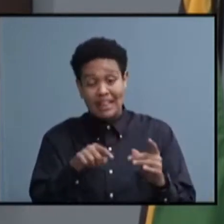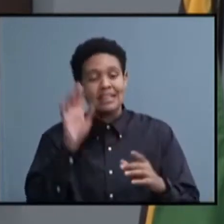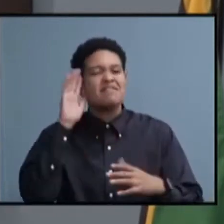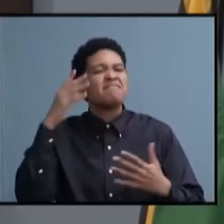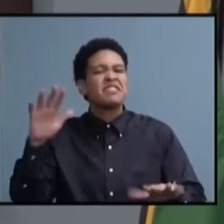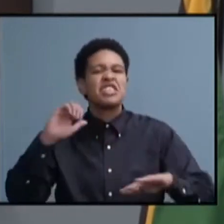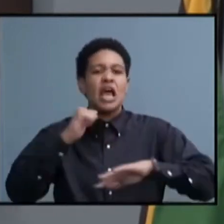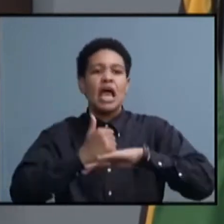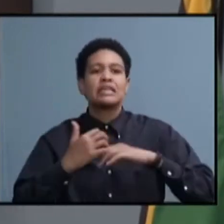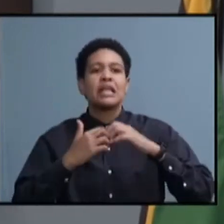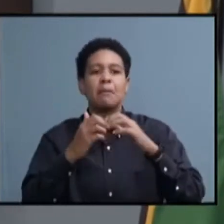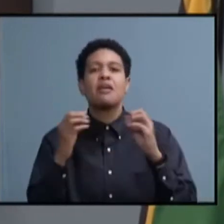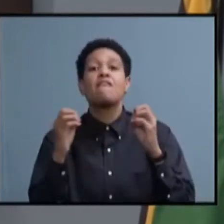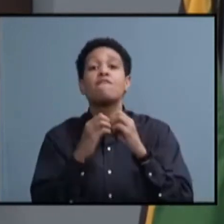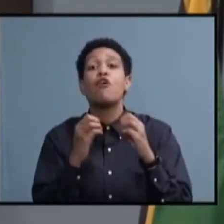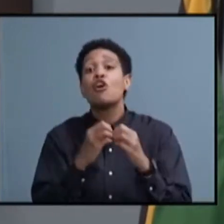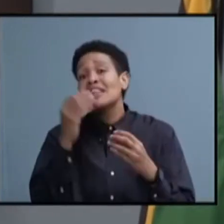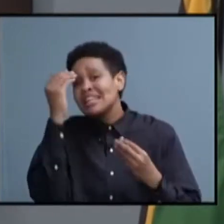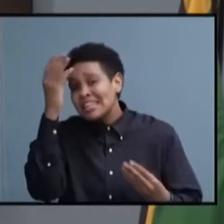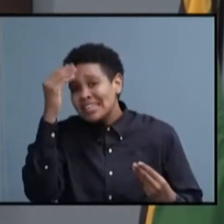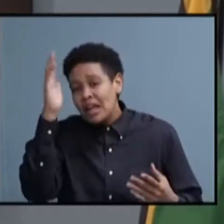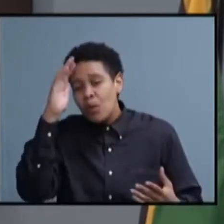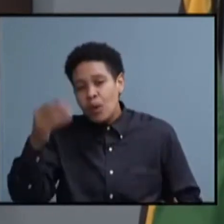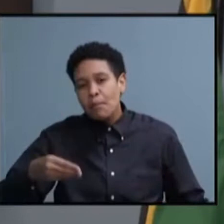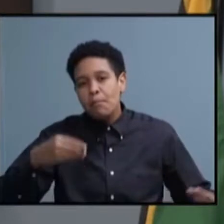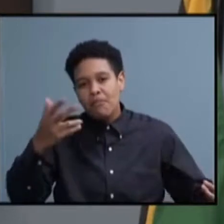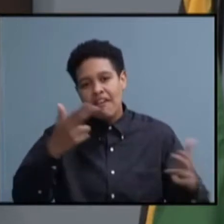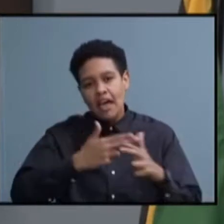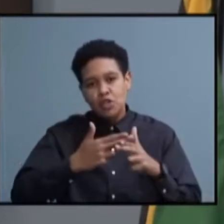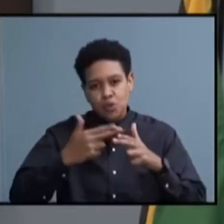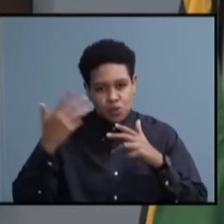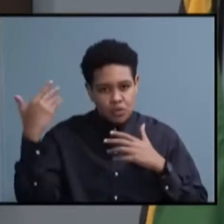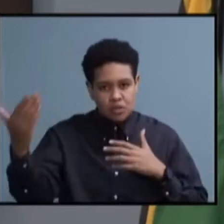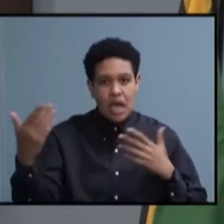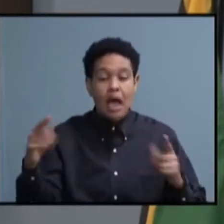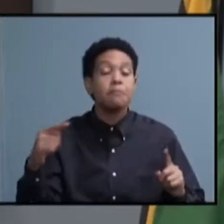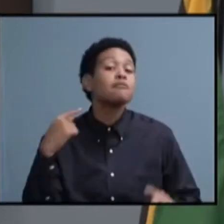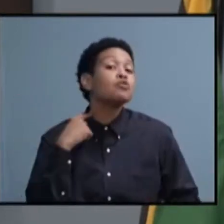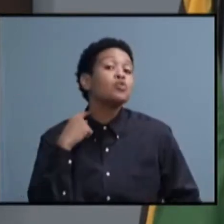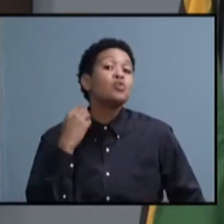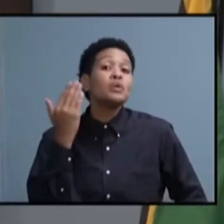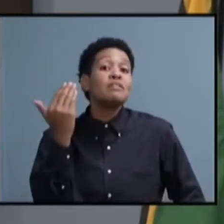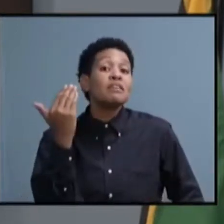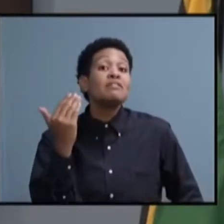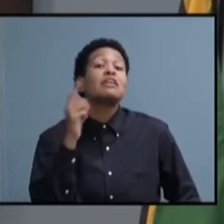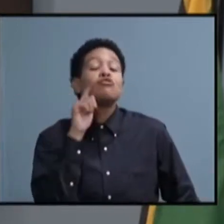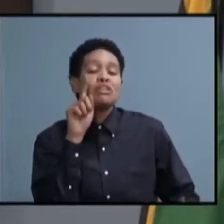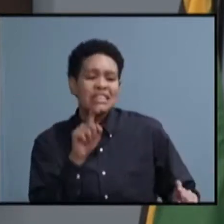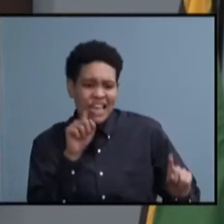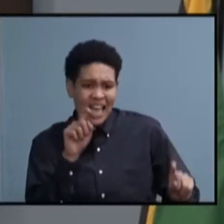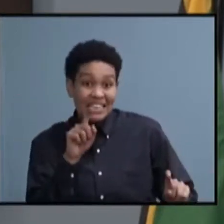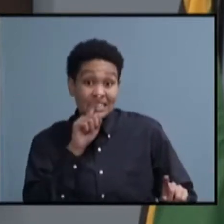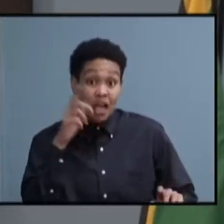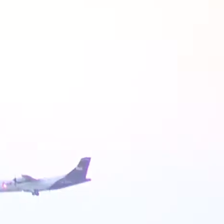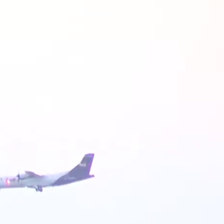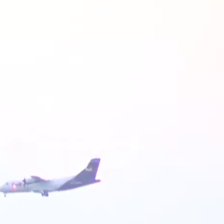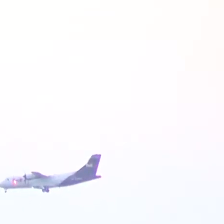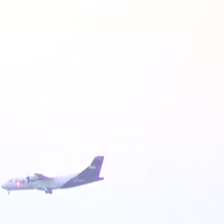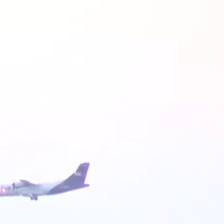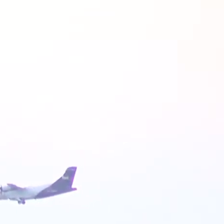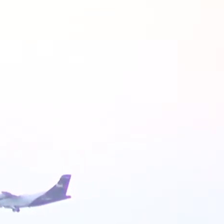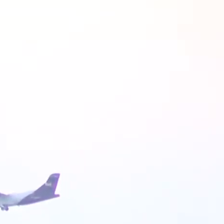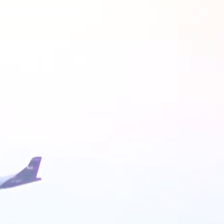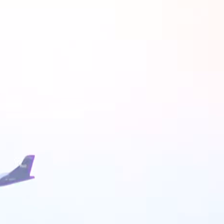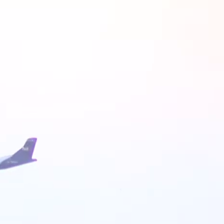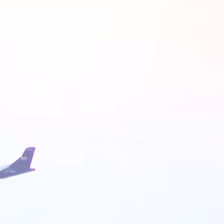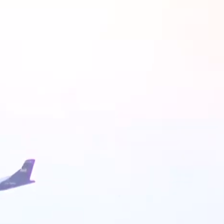and further details will be provided in due course. The Prime Minister explained the context of a travel bubble, but did not give